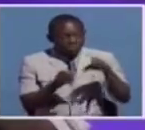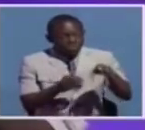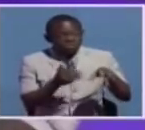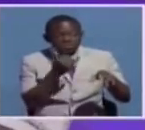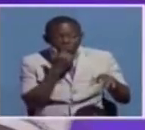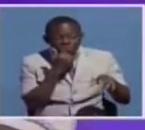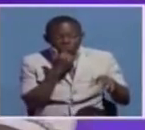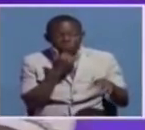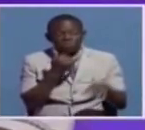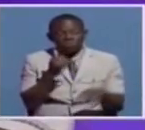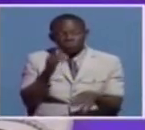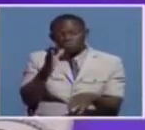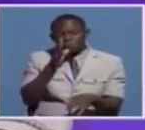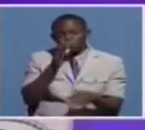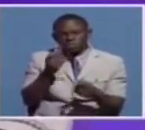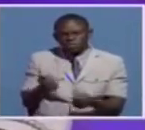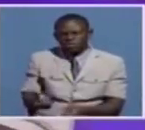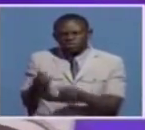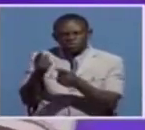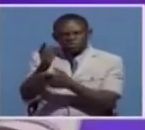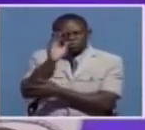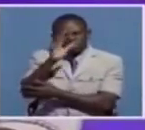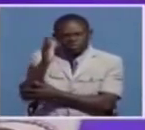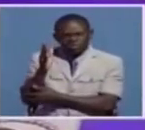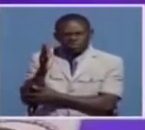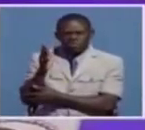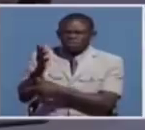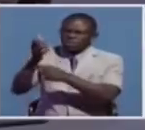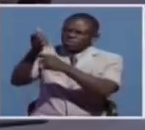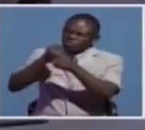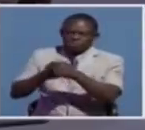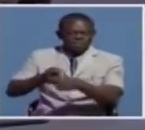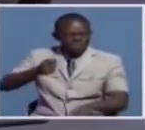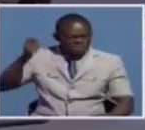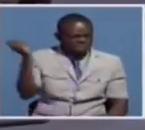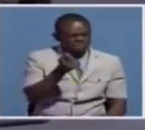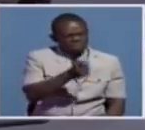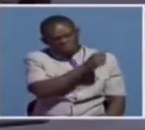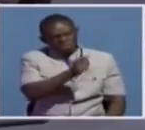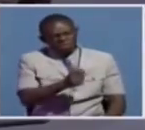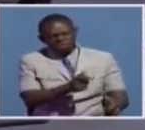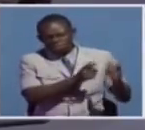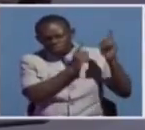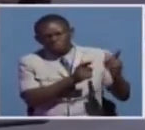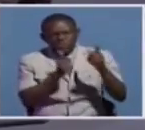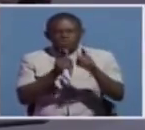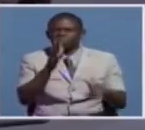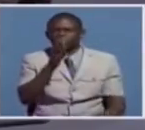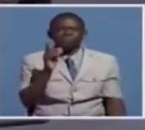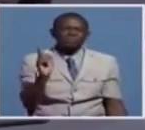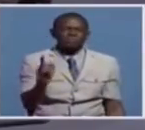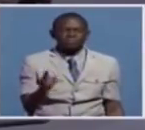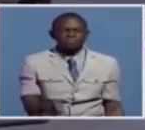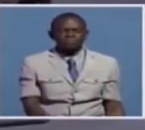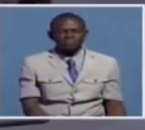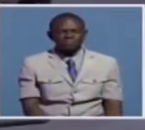mulberry bush, you knew what was coming back, that you get whacked. Now, she did not spare the road. As you were growing